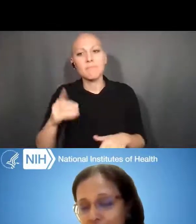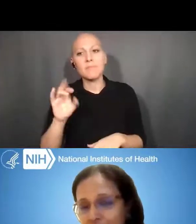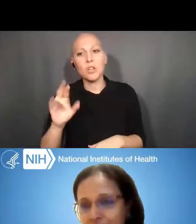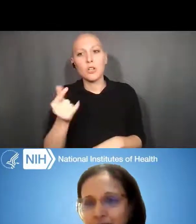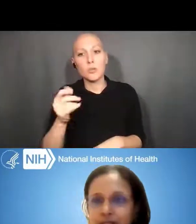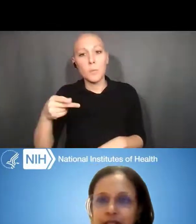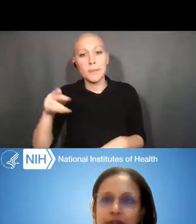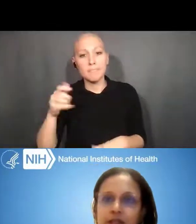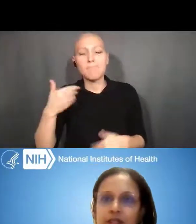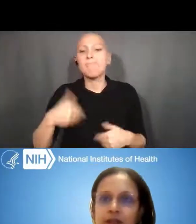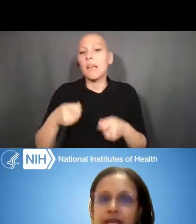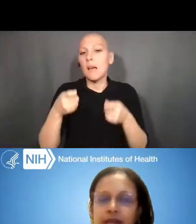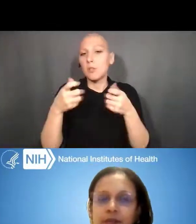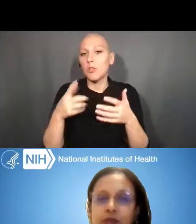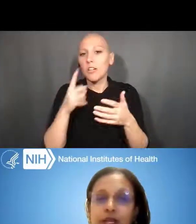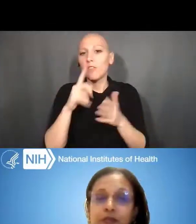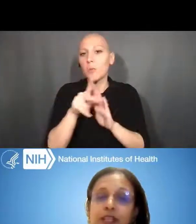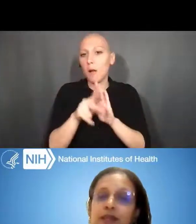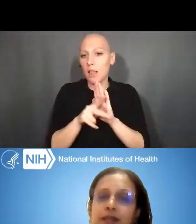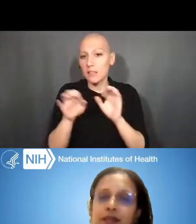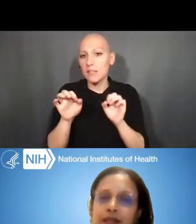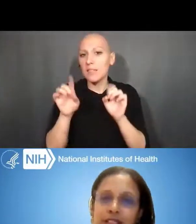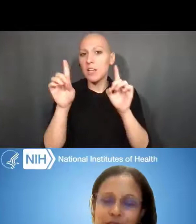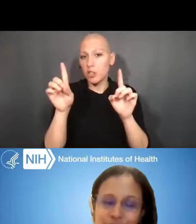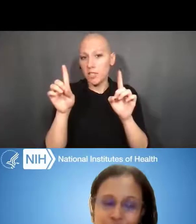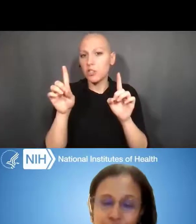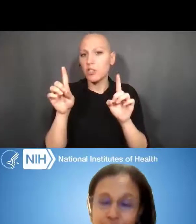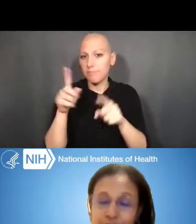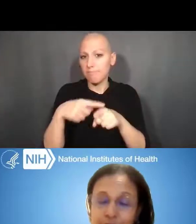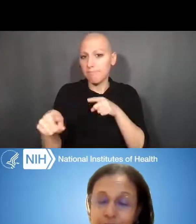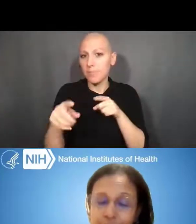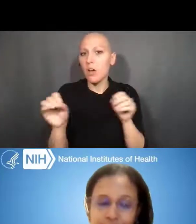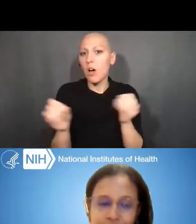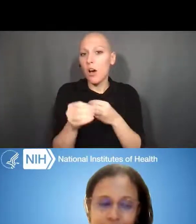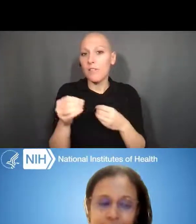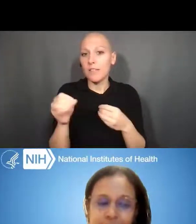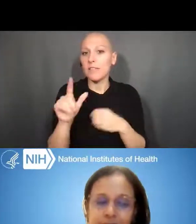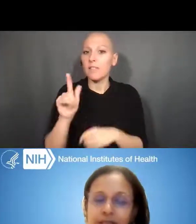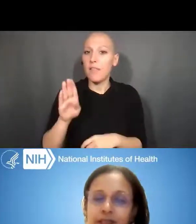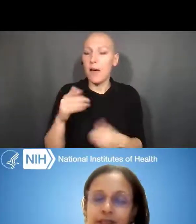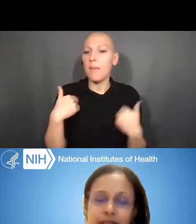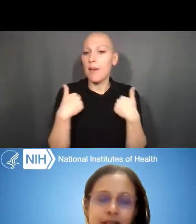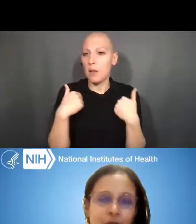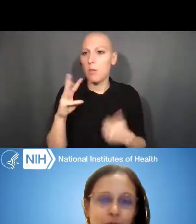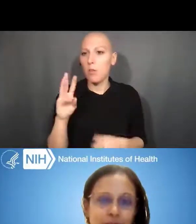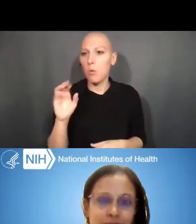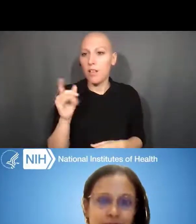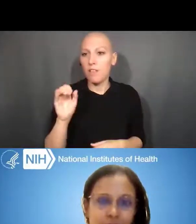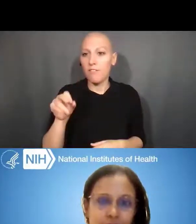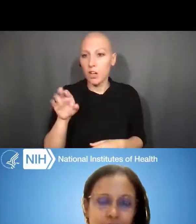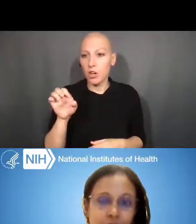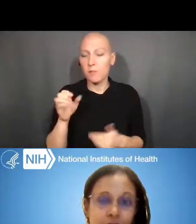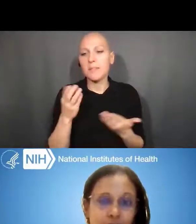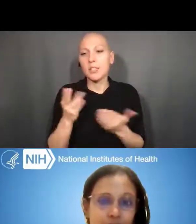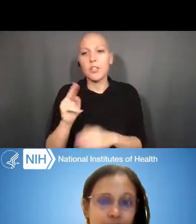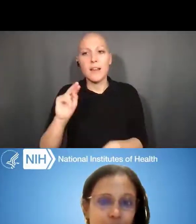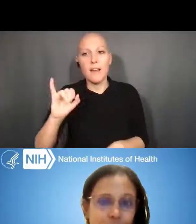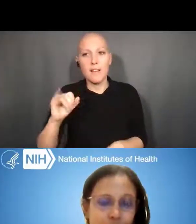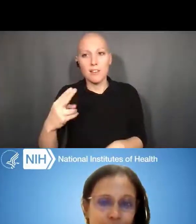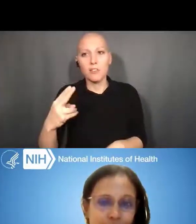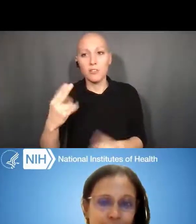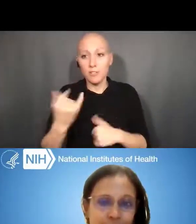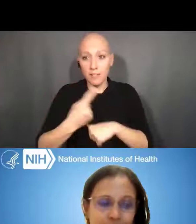Education in the Office of Laboratory Animal Welfare at the National Institutes of Health. And today I will be discussing the